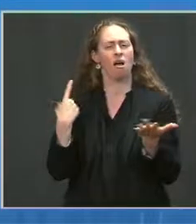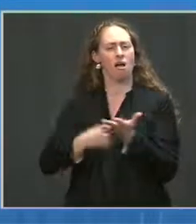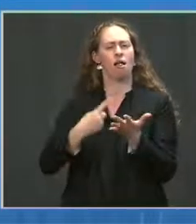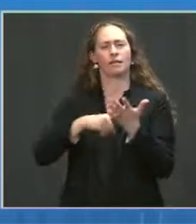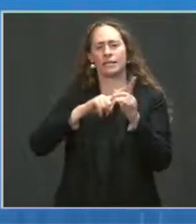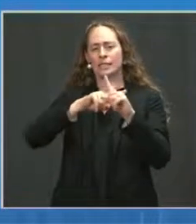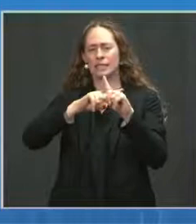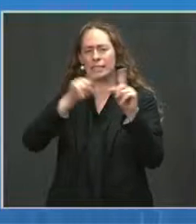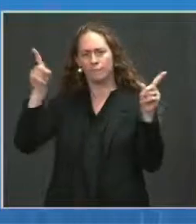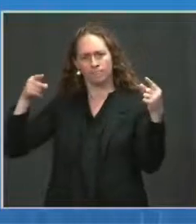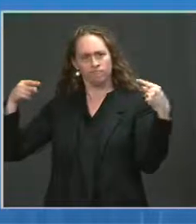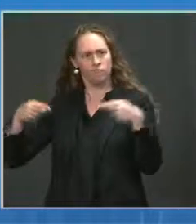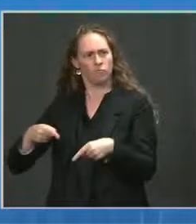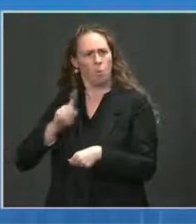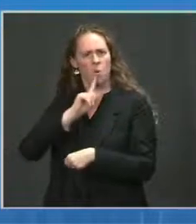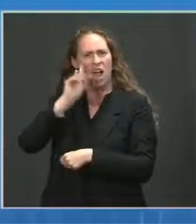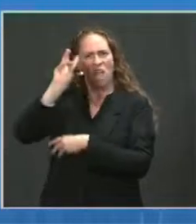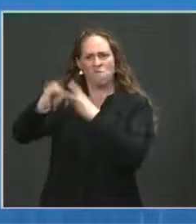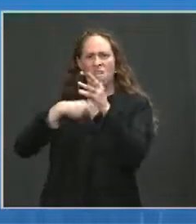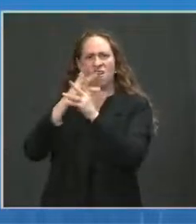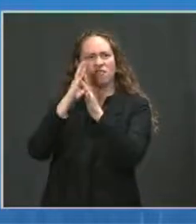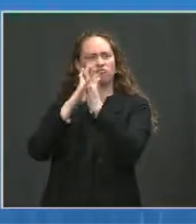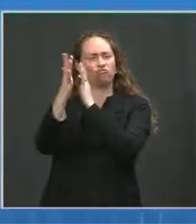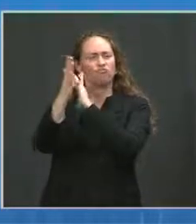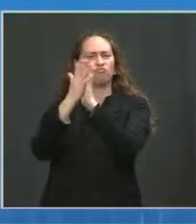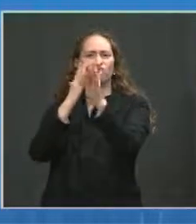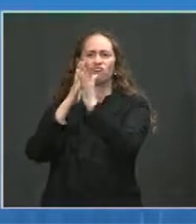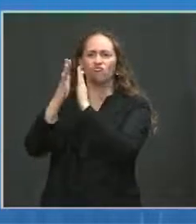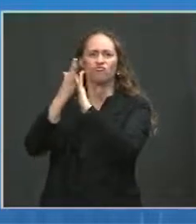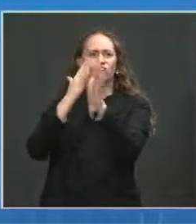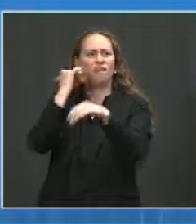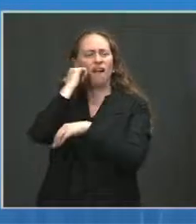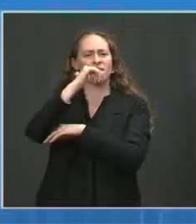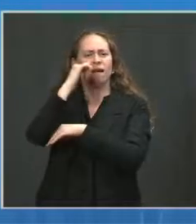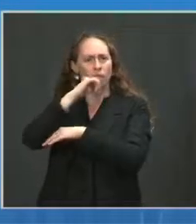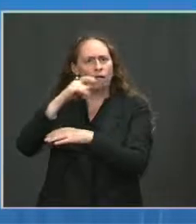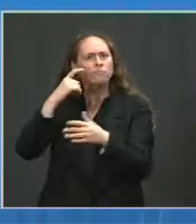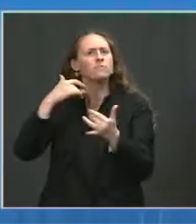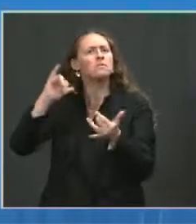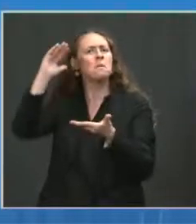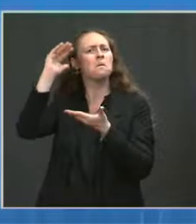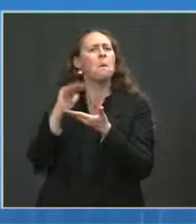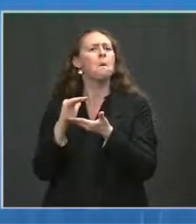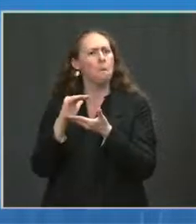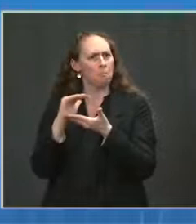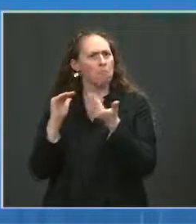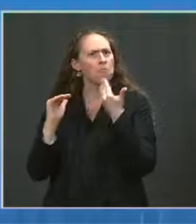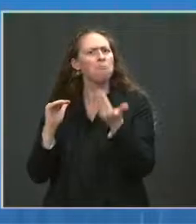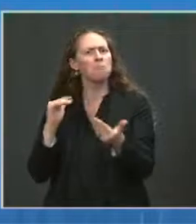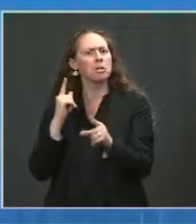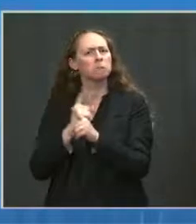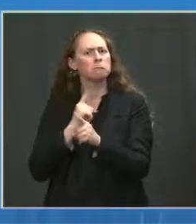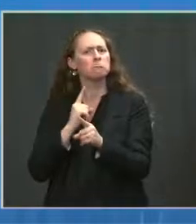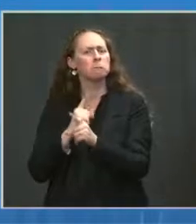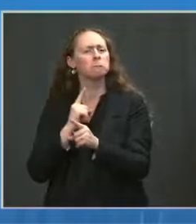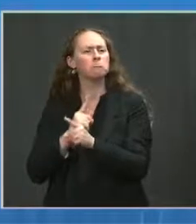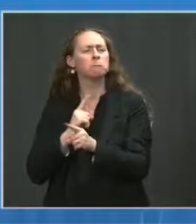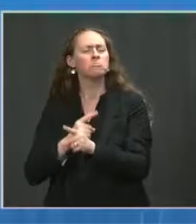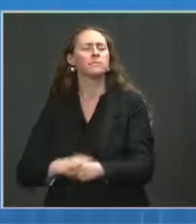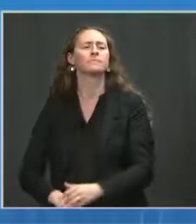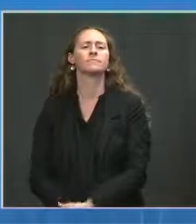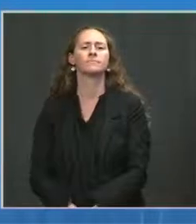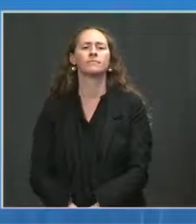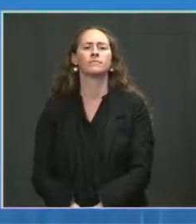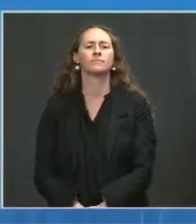would expect it to be a bit lower. This has important implications when you get into the discussion of what we